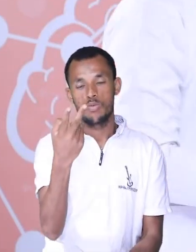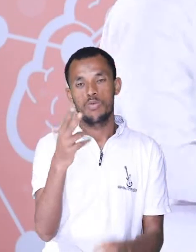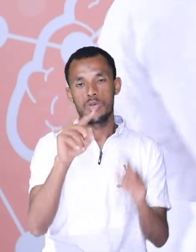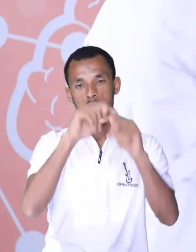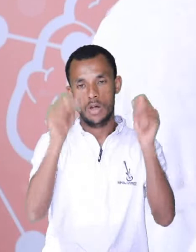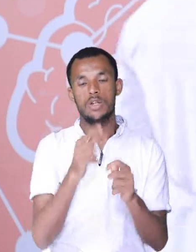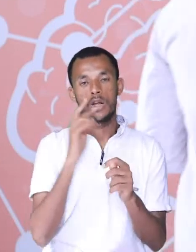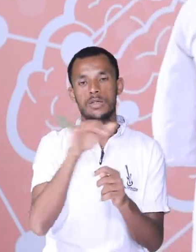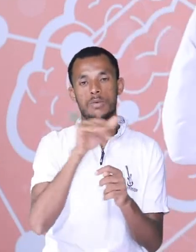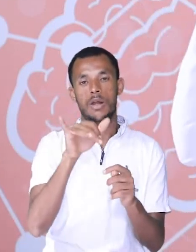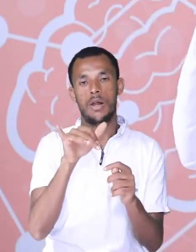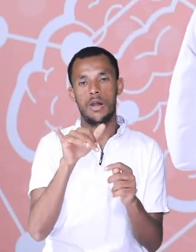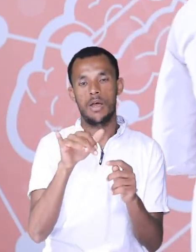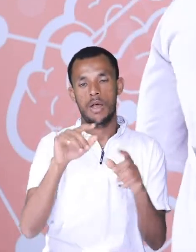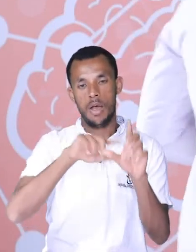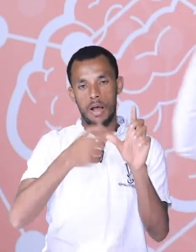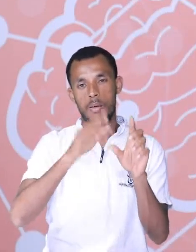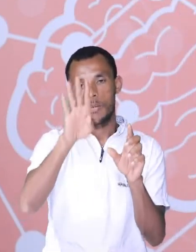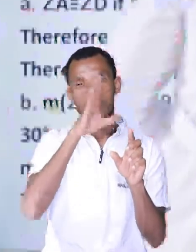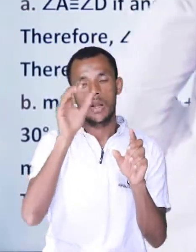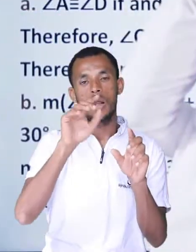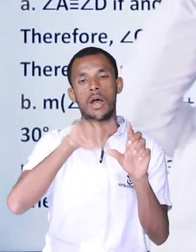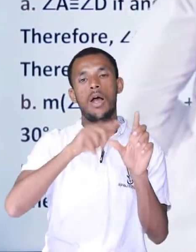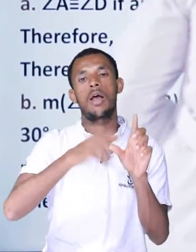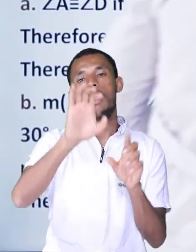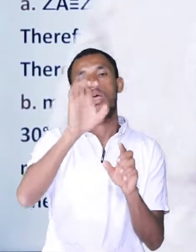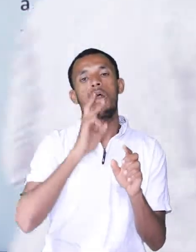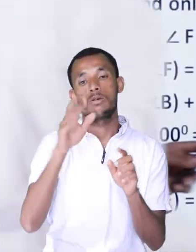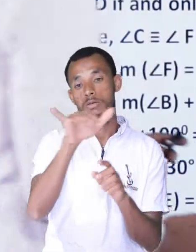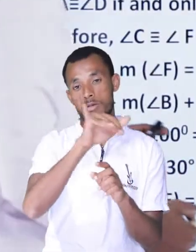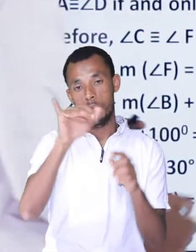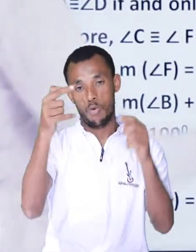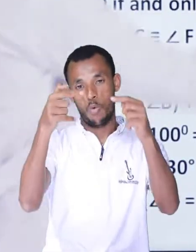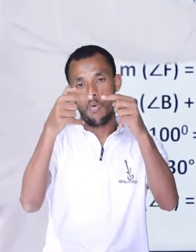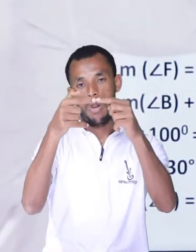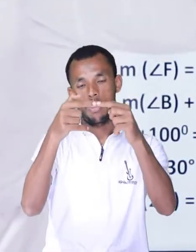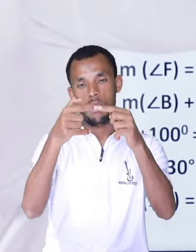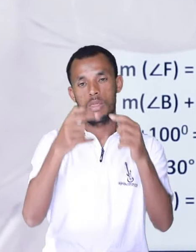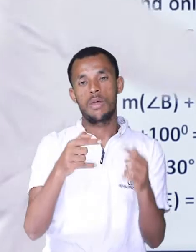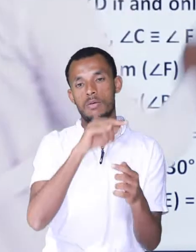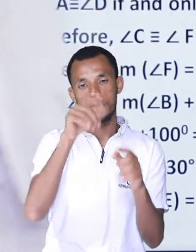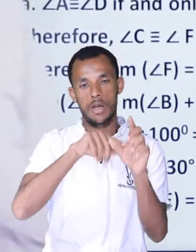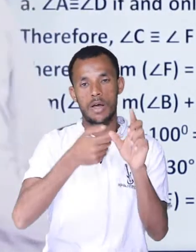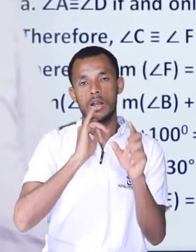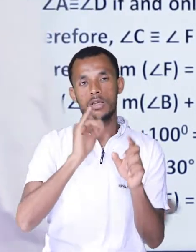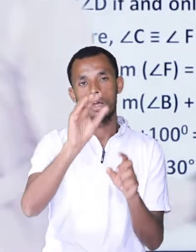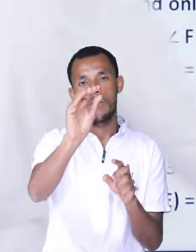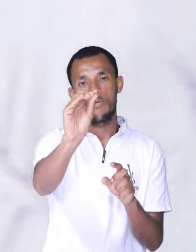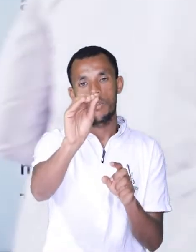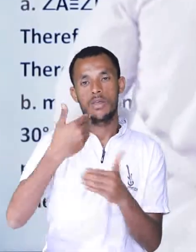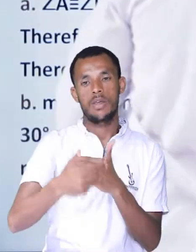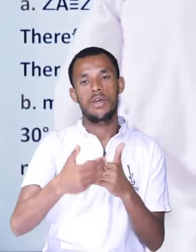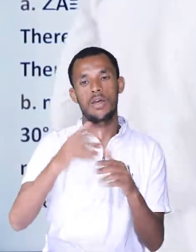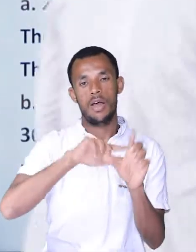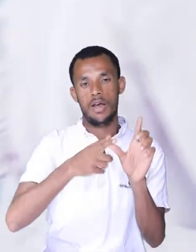are similar, therefore angle B and angle E are congruent. Therefore if the angle B is 50 degree,